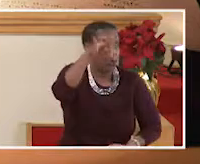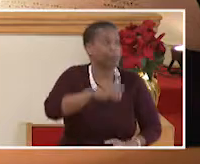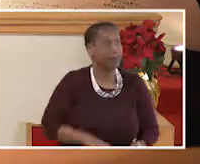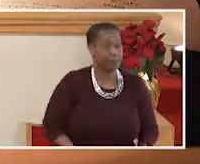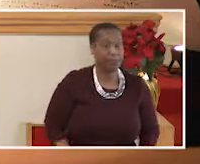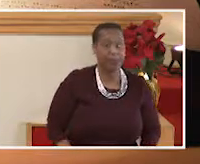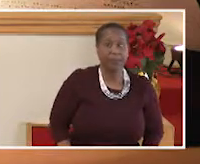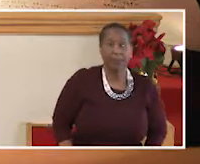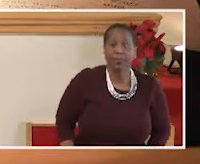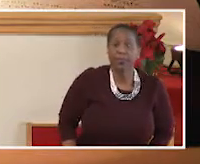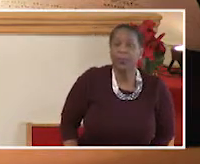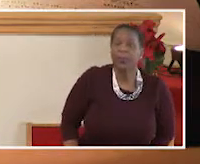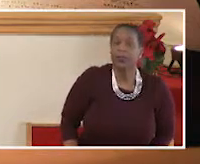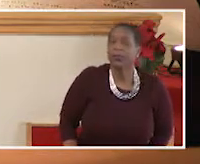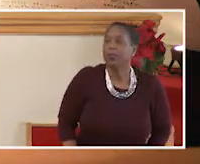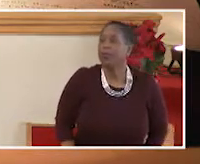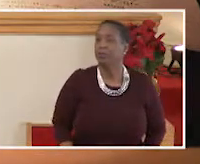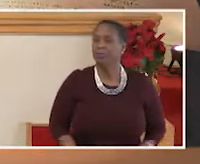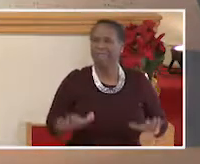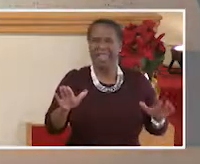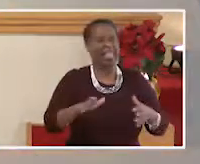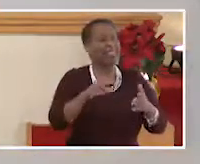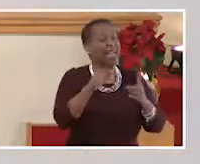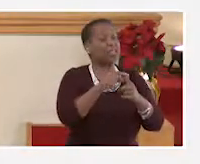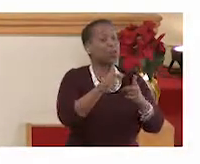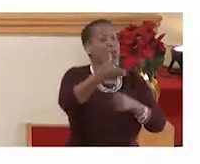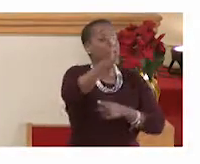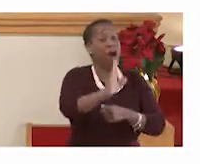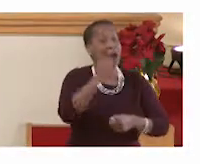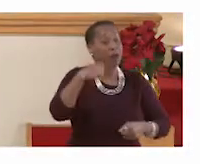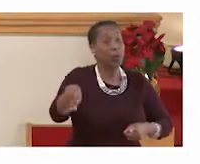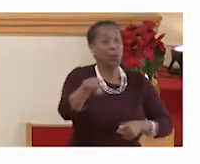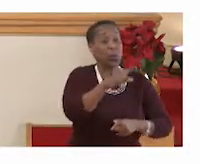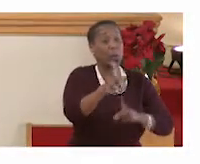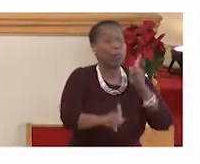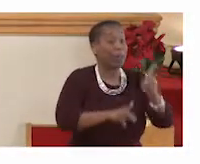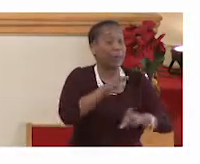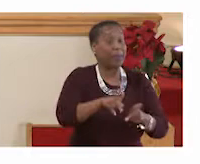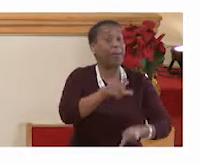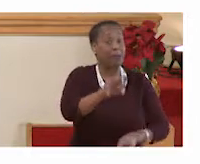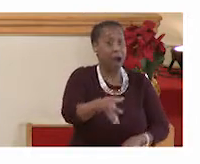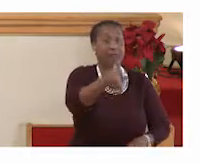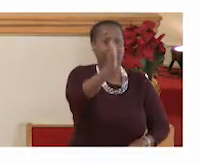Amen. This is the word. This is the word of God for the people of God. Amen. Amen.